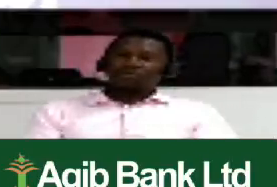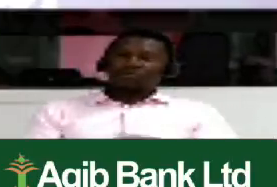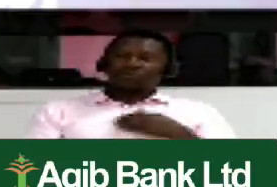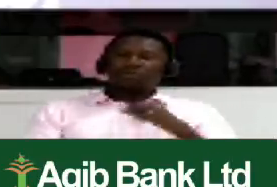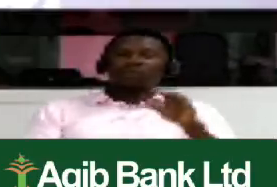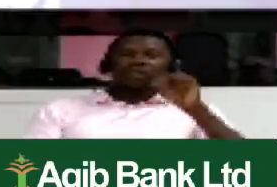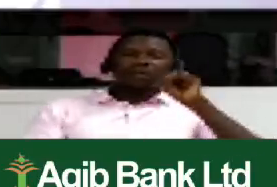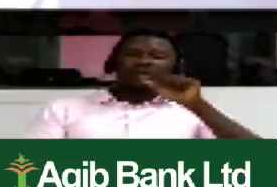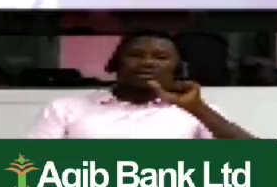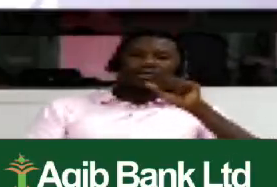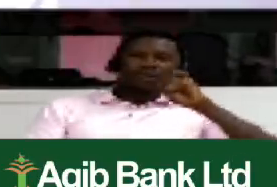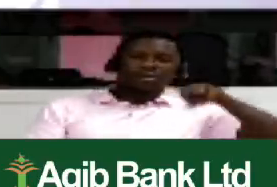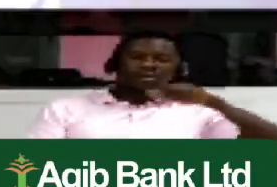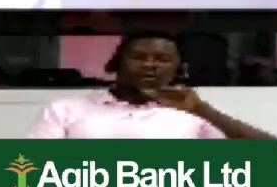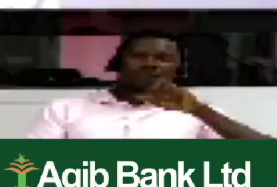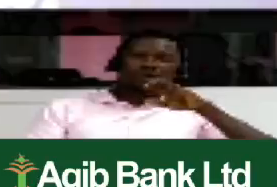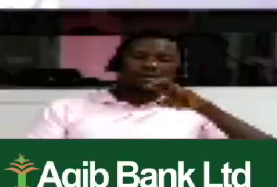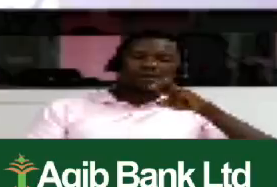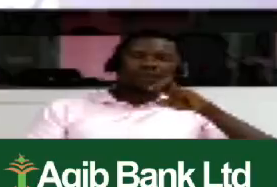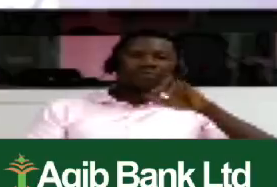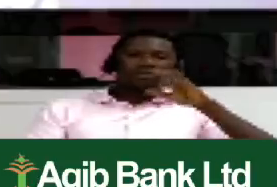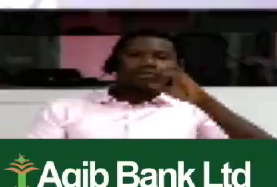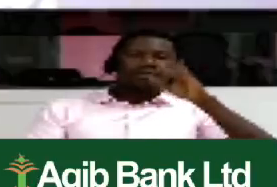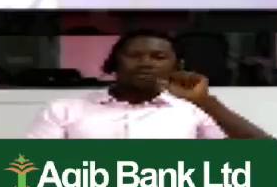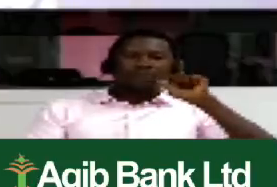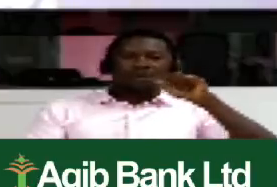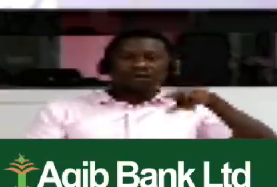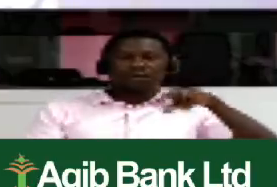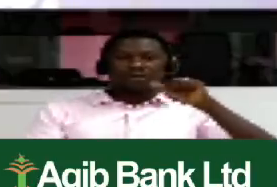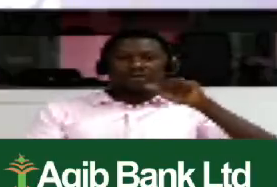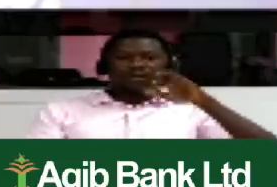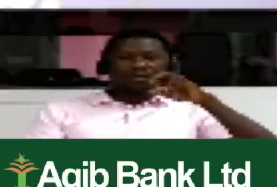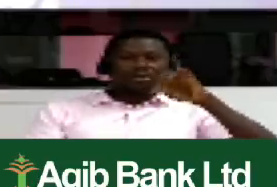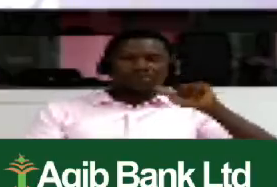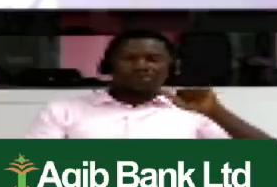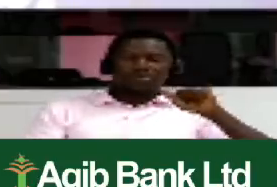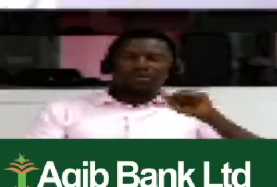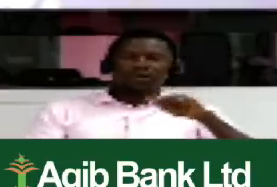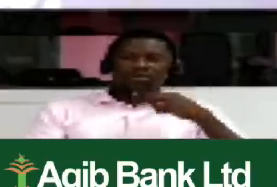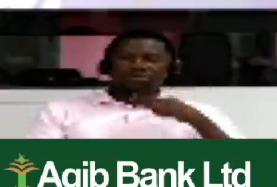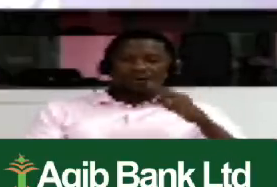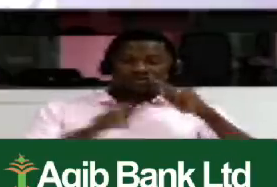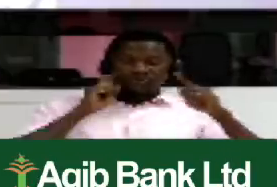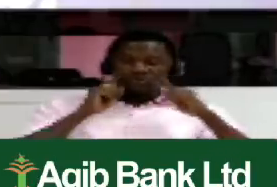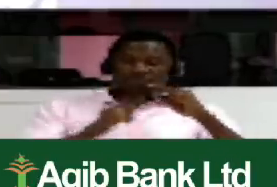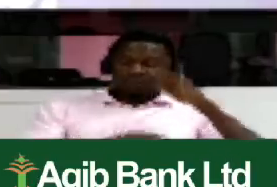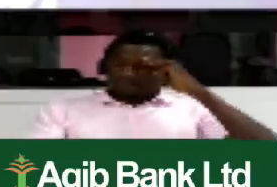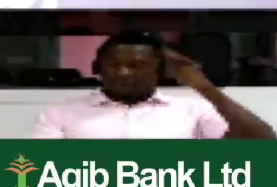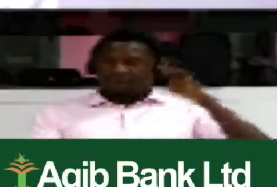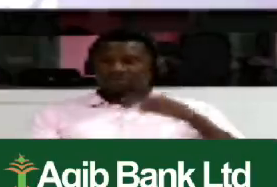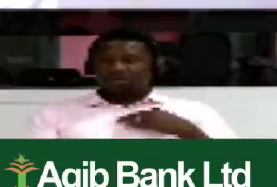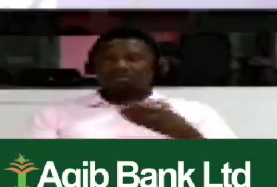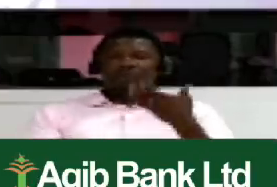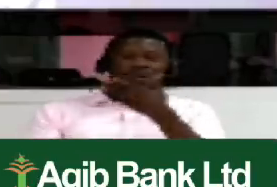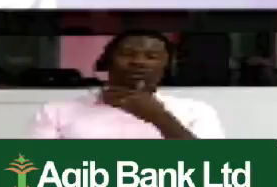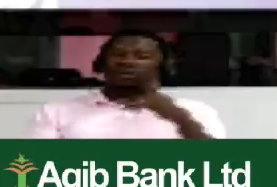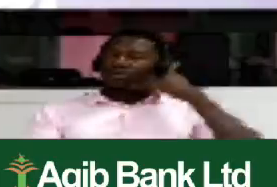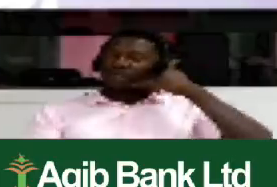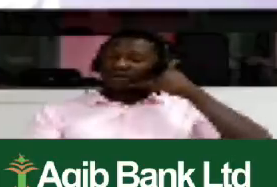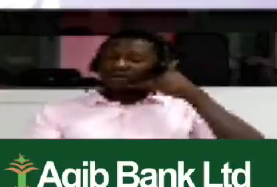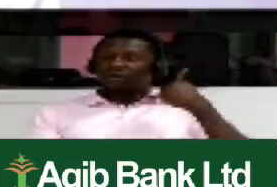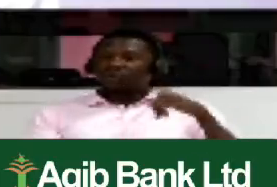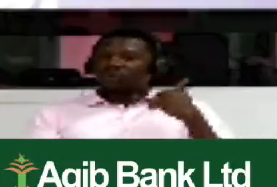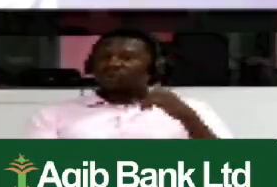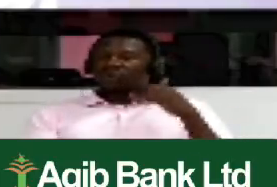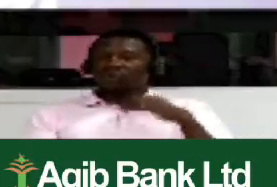was Saja Kamara, my counterpart, the main union information minister, who was at the end, at the other end of the telephone